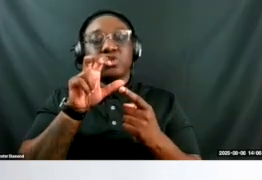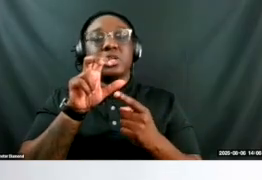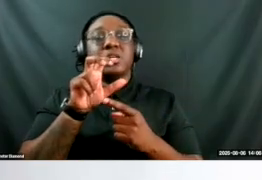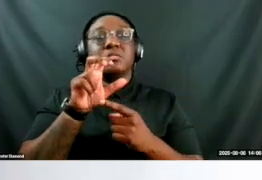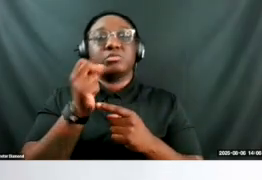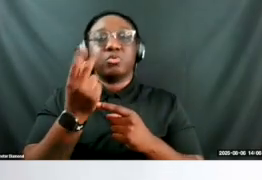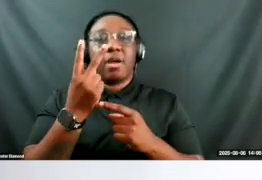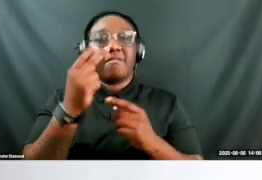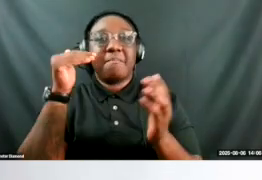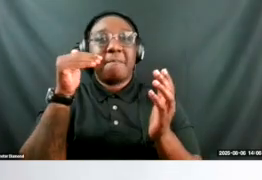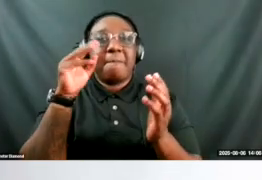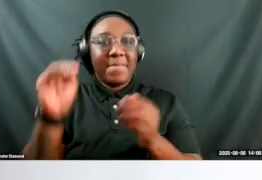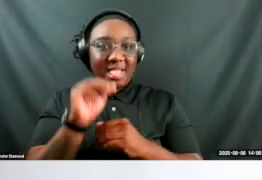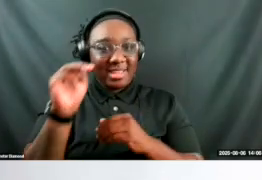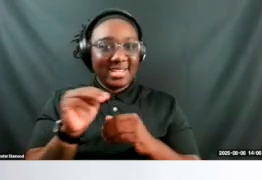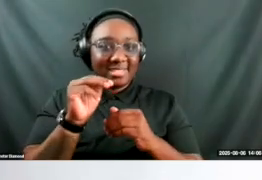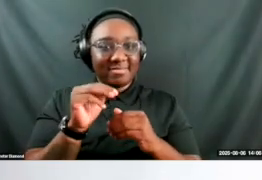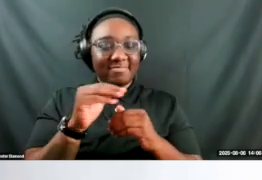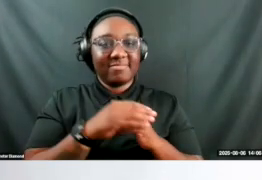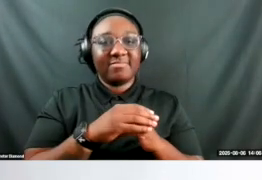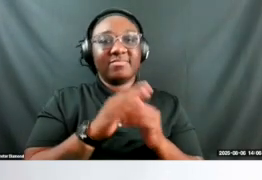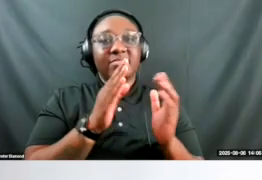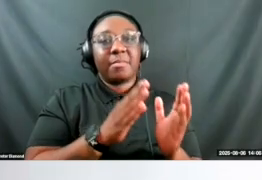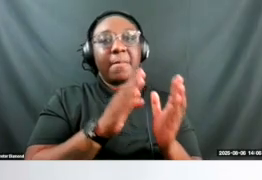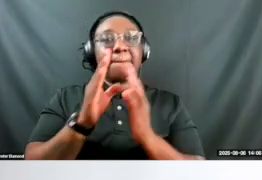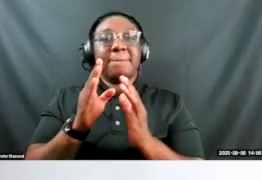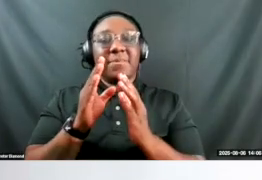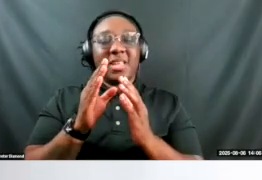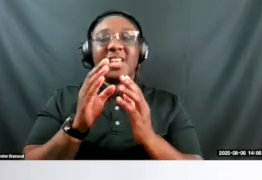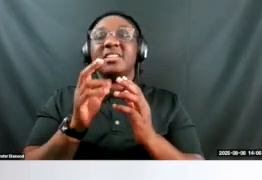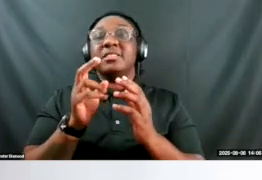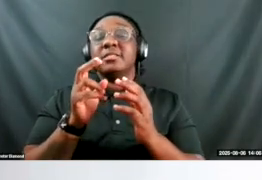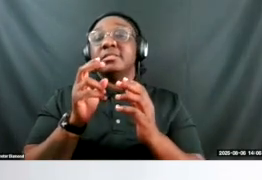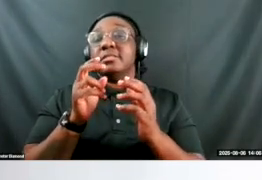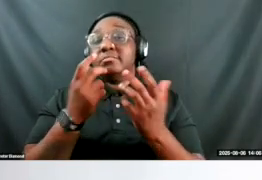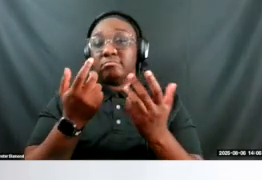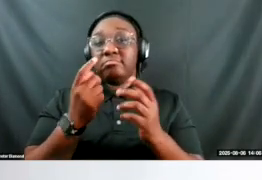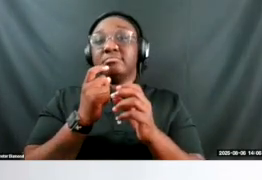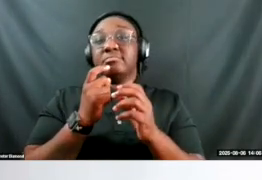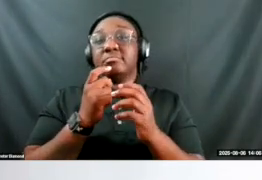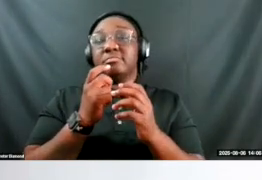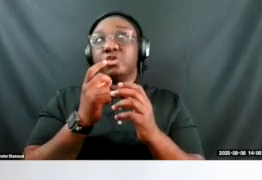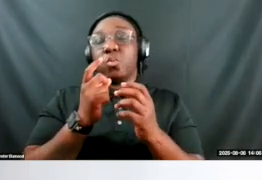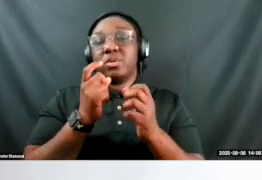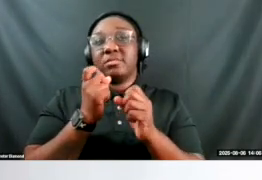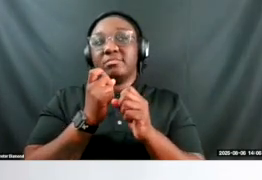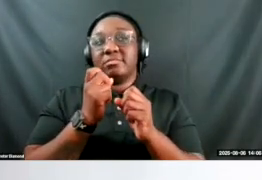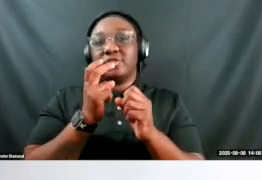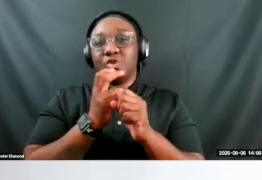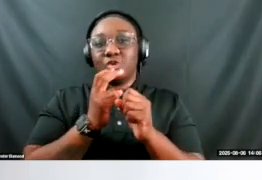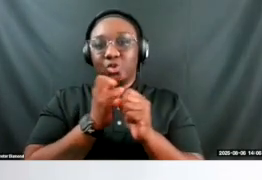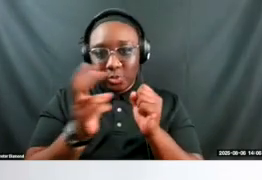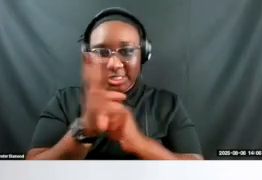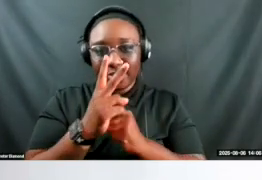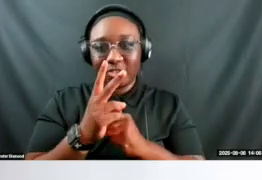year 2026-27, we estimate a need of between $182 to $340